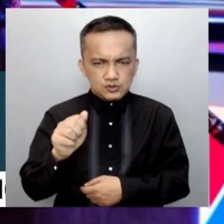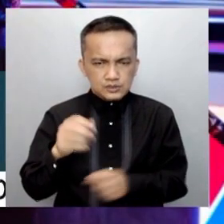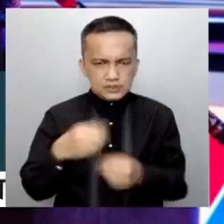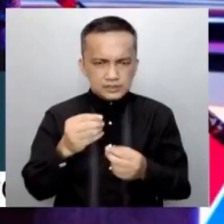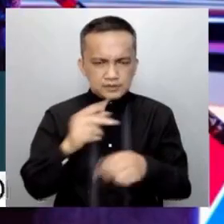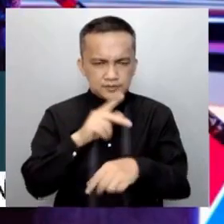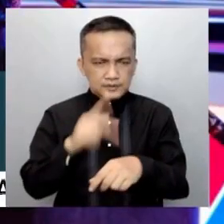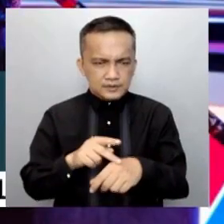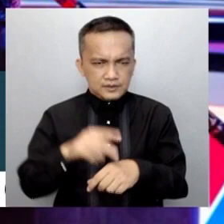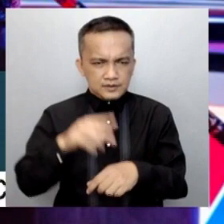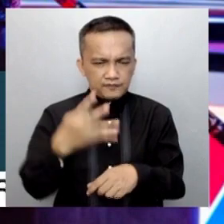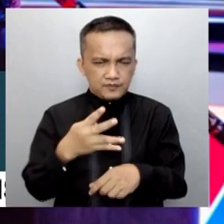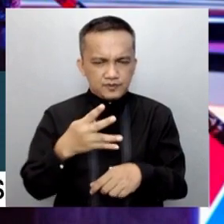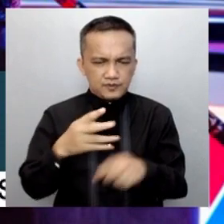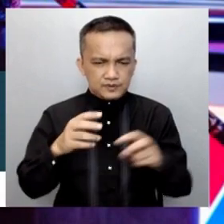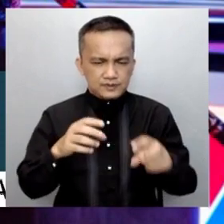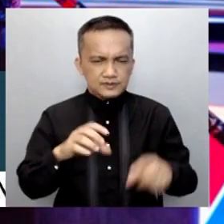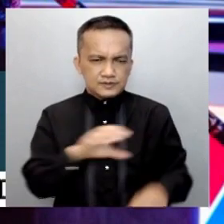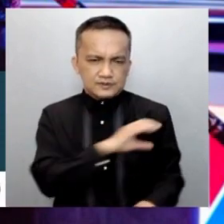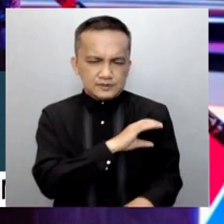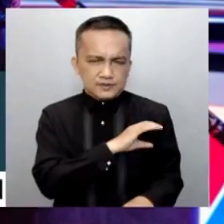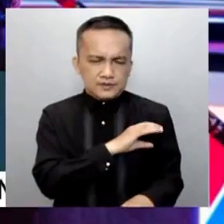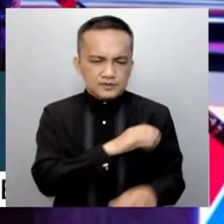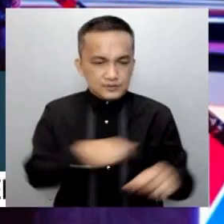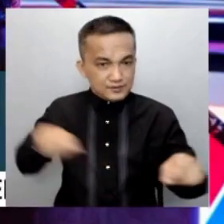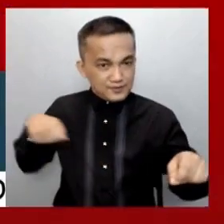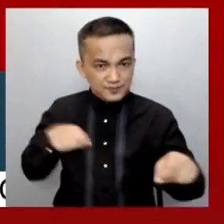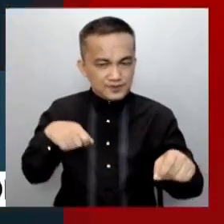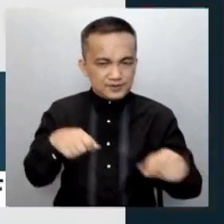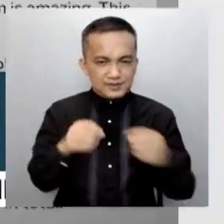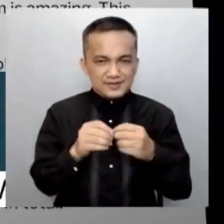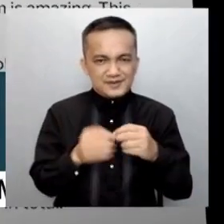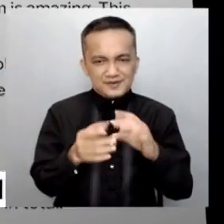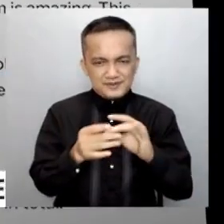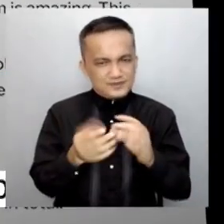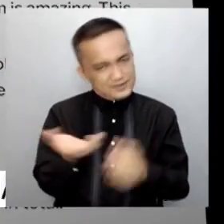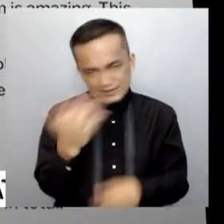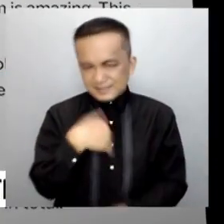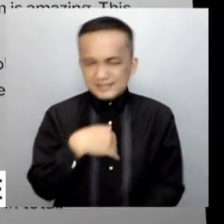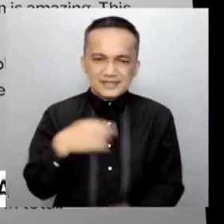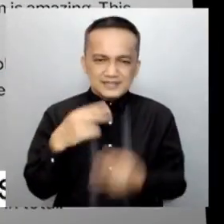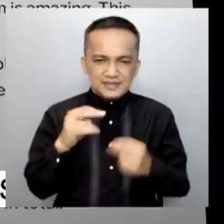fourth title in the World Cup of Pool. For more on these stories, head on over to